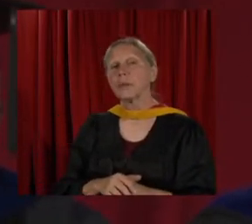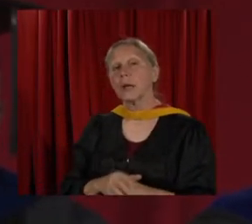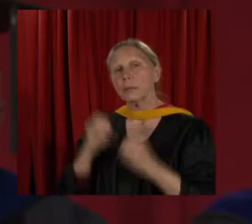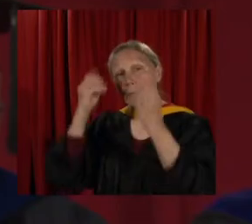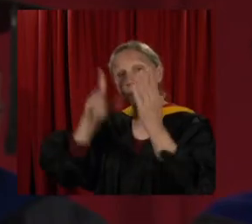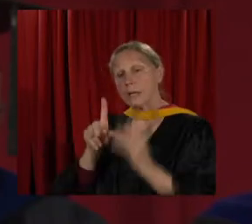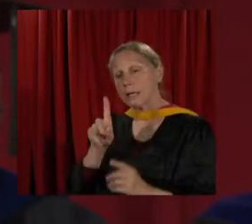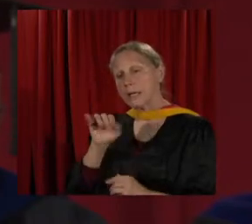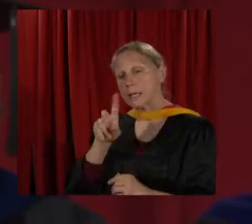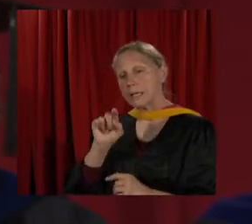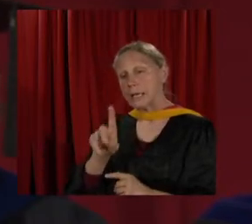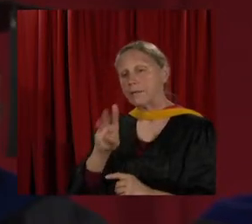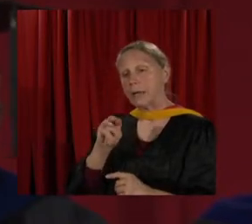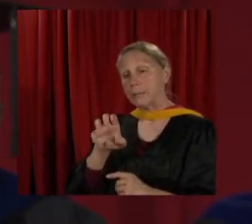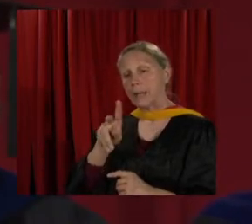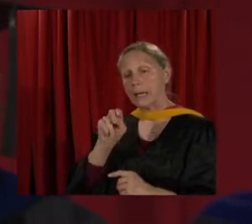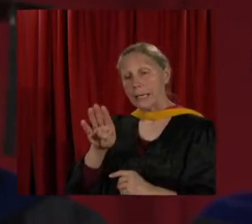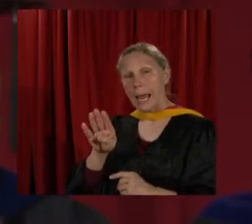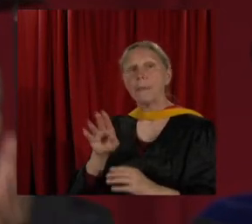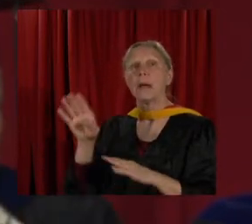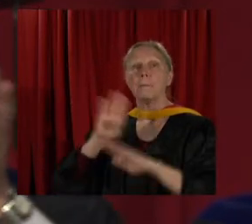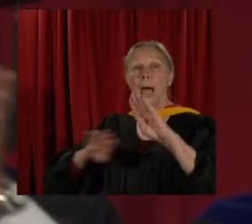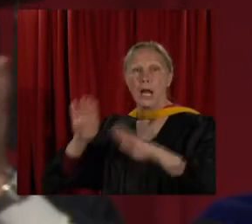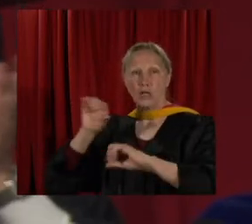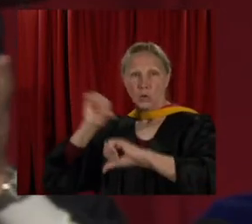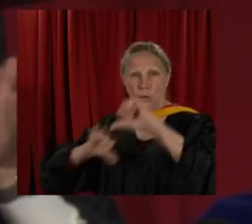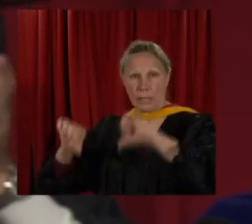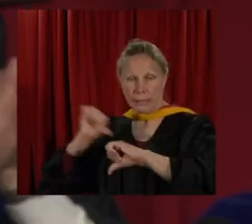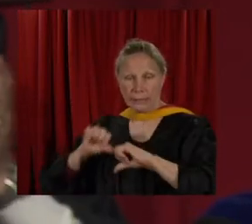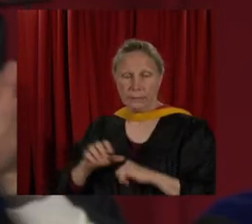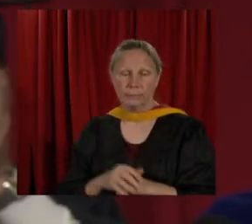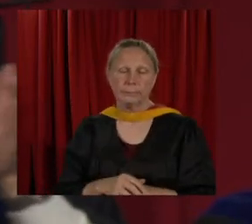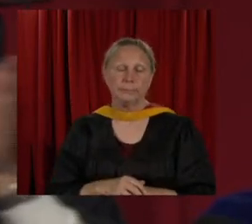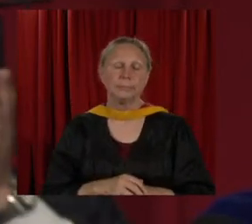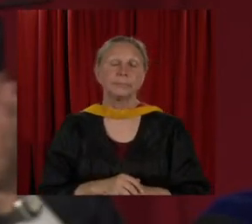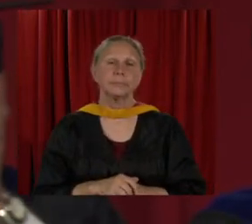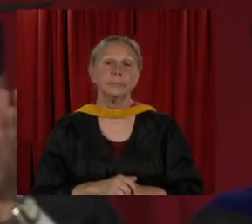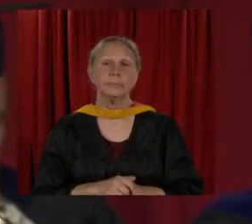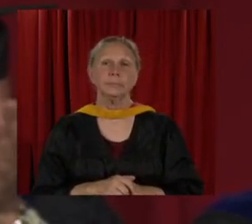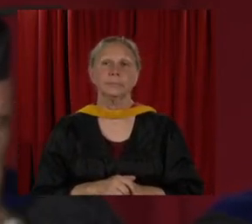Professor David McNabb, Chair of Biological Sciences.